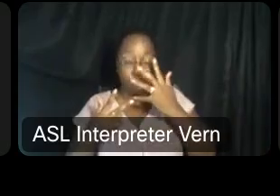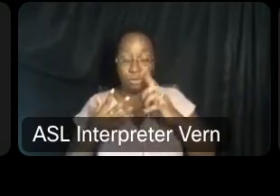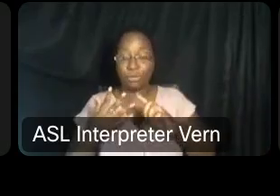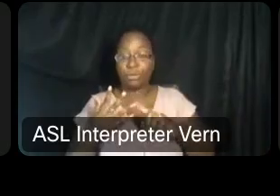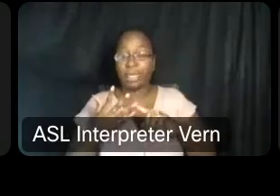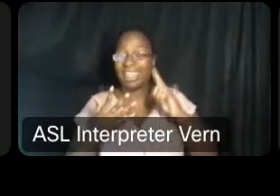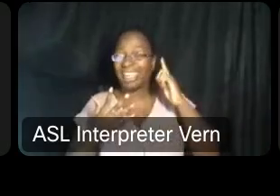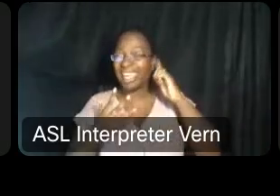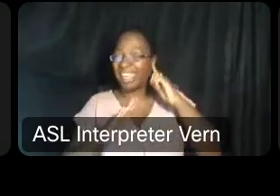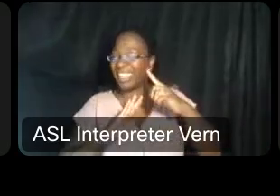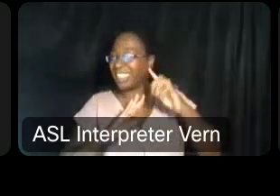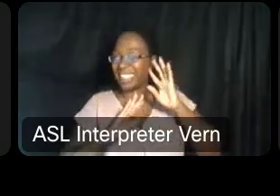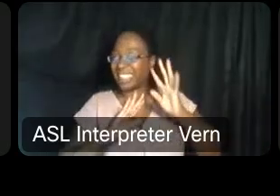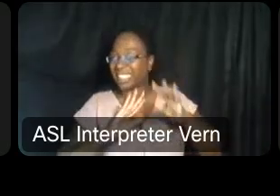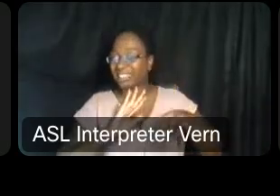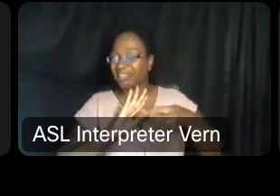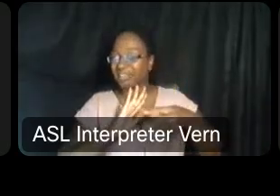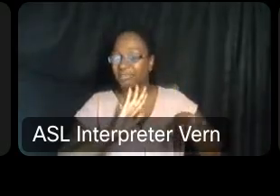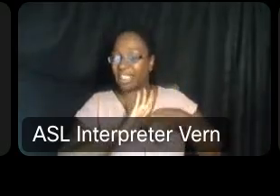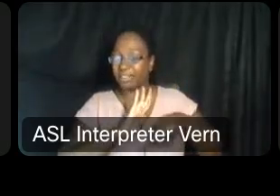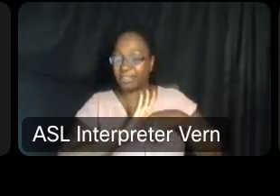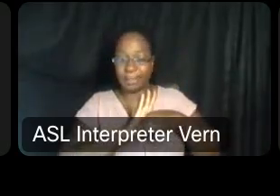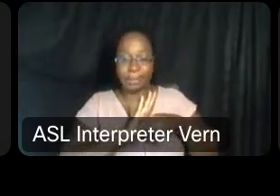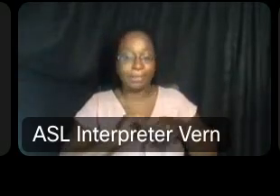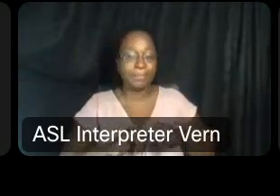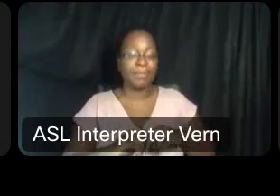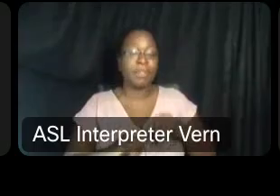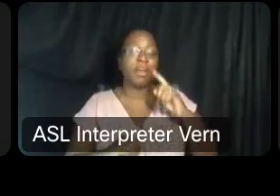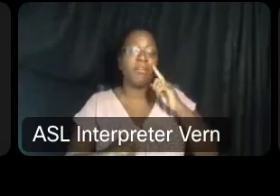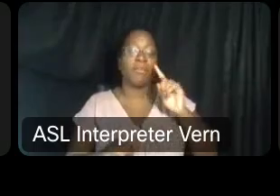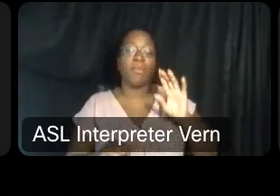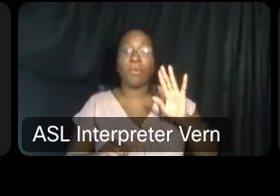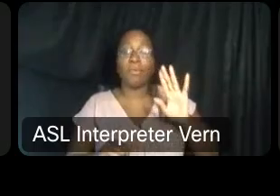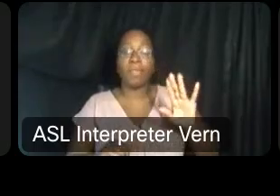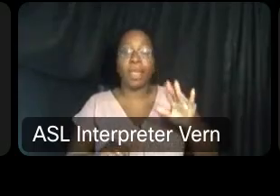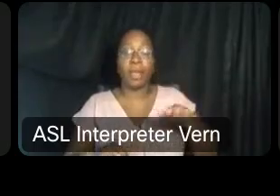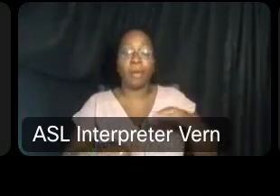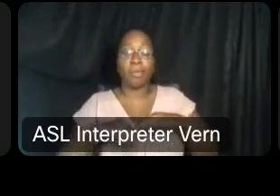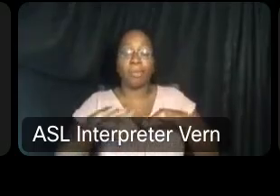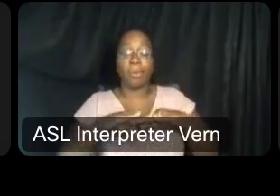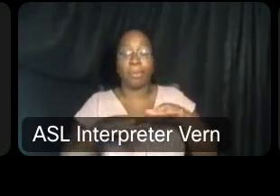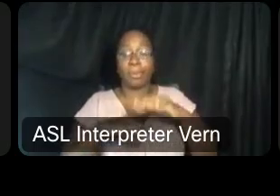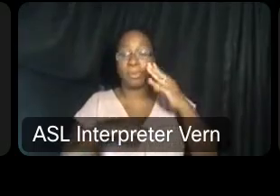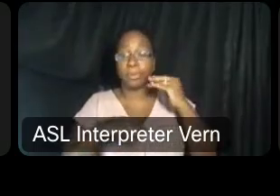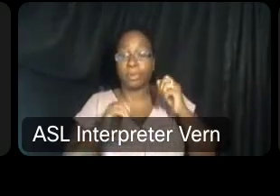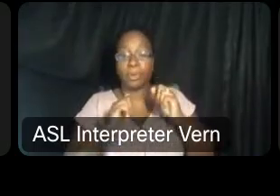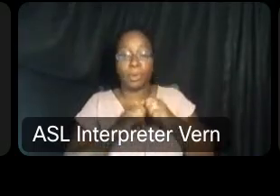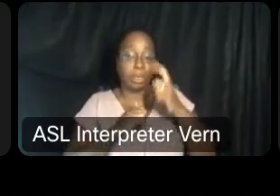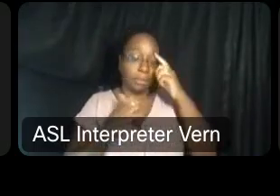in ears. For overlapping experiences with mental health and partner-inflicted brain